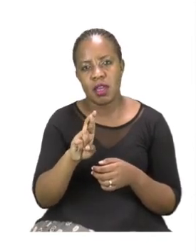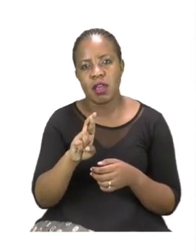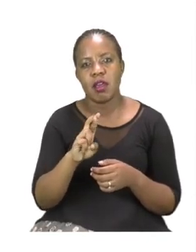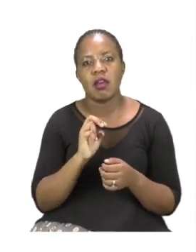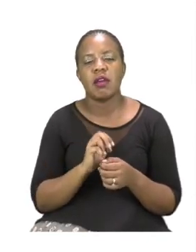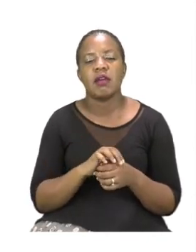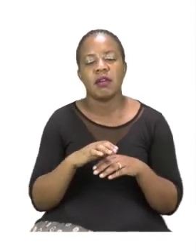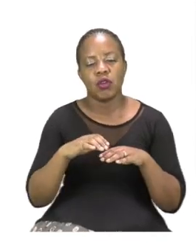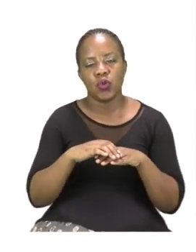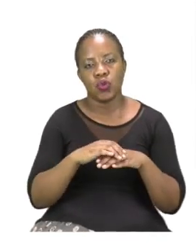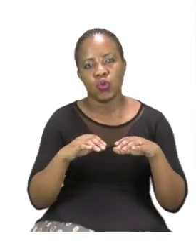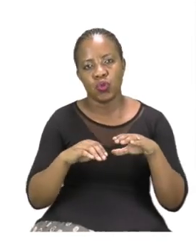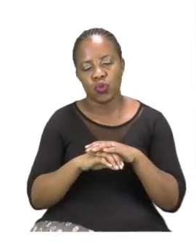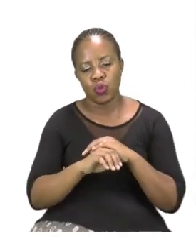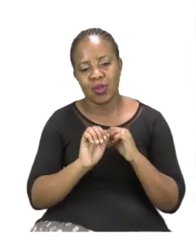of shoes.